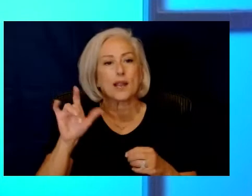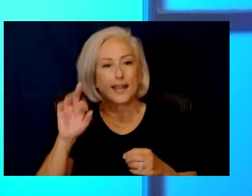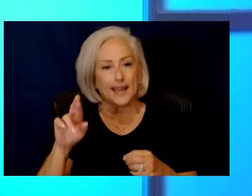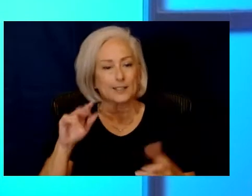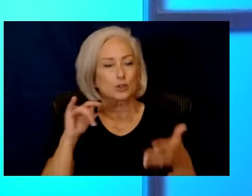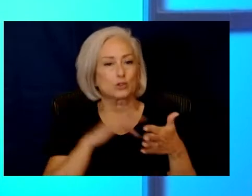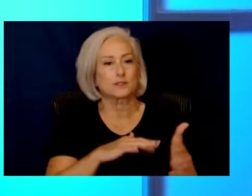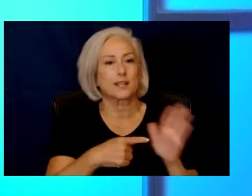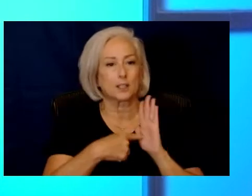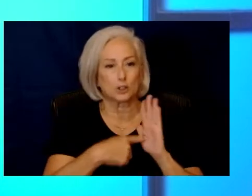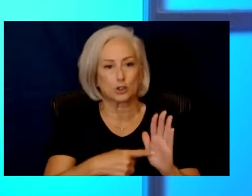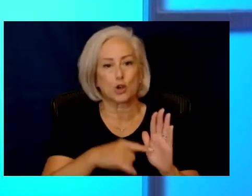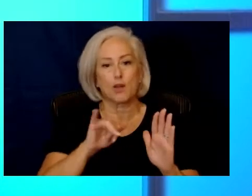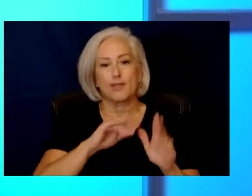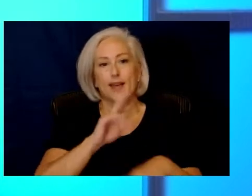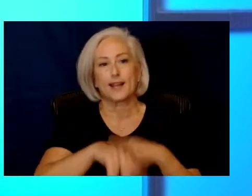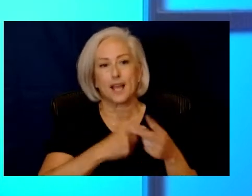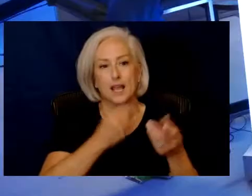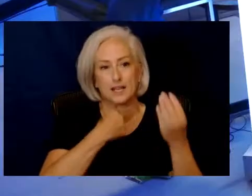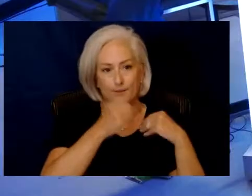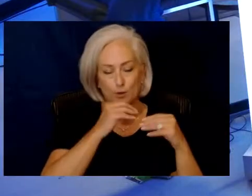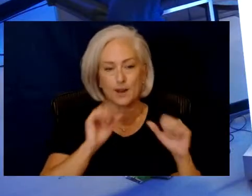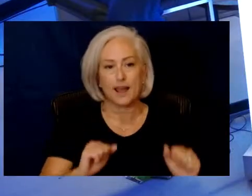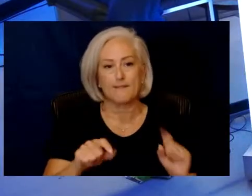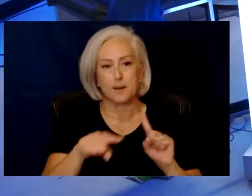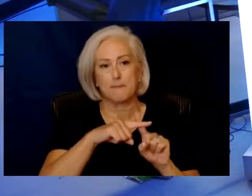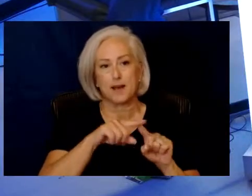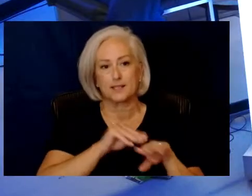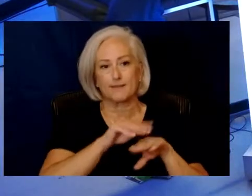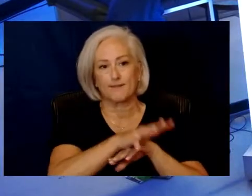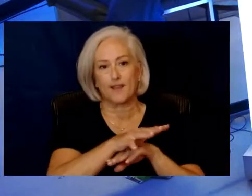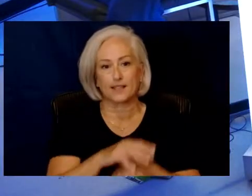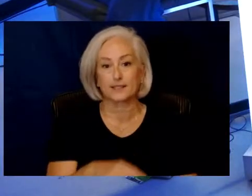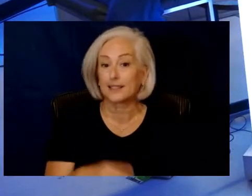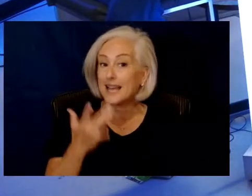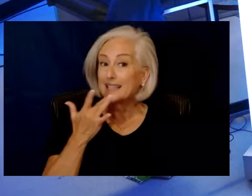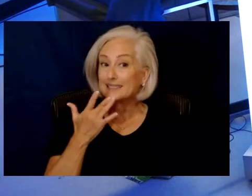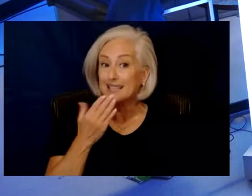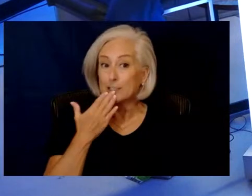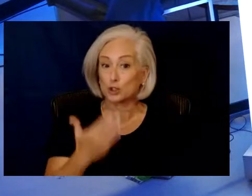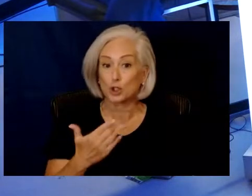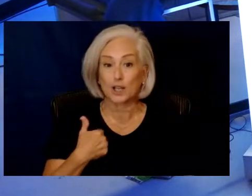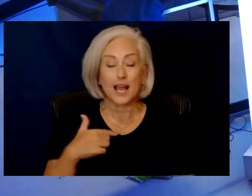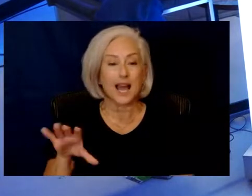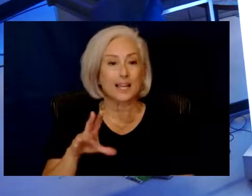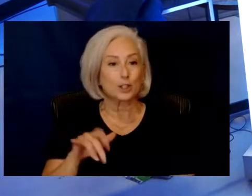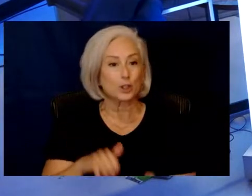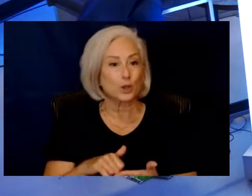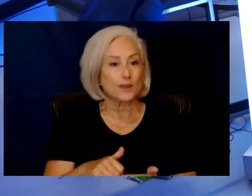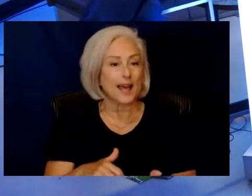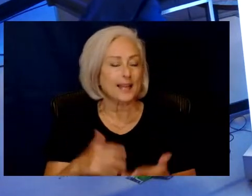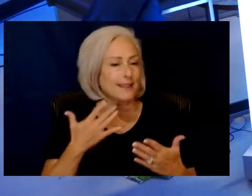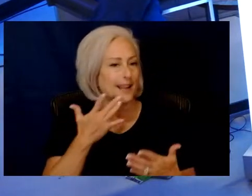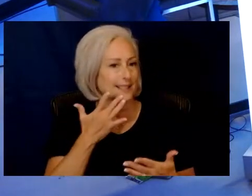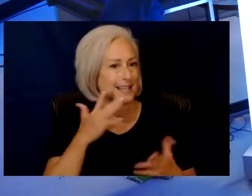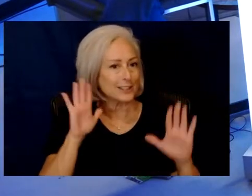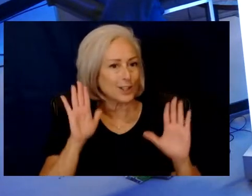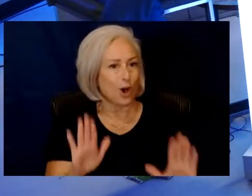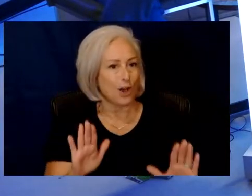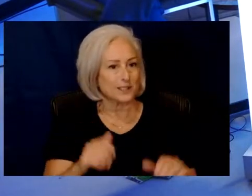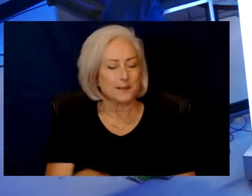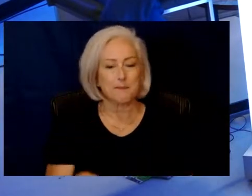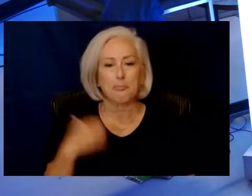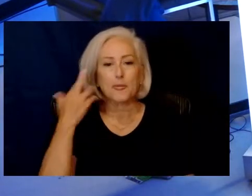actually this can have a potential positive effect. And you know what? It also tastes good, as I do the Mediterranean diet, and I think it's awesome. So the reason I asked